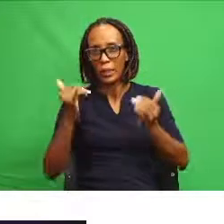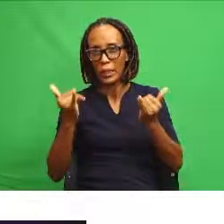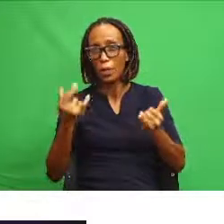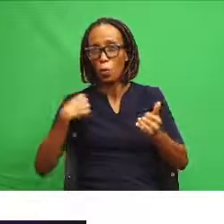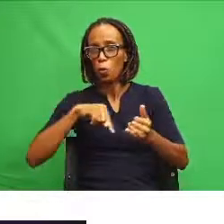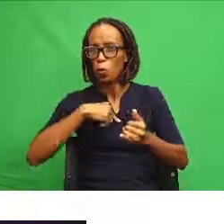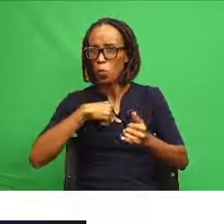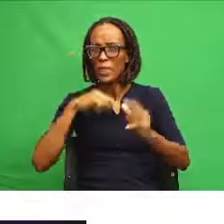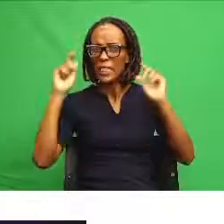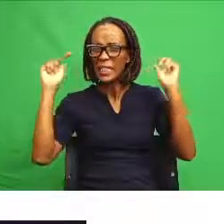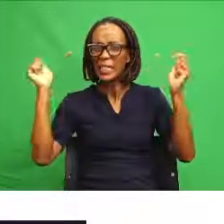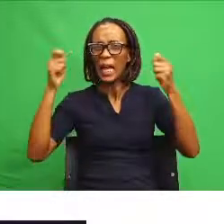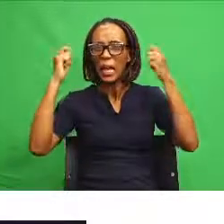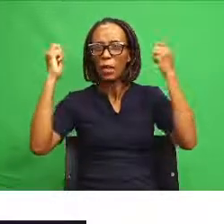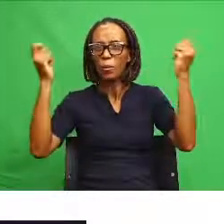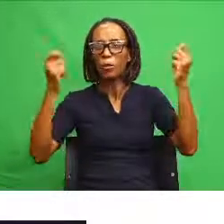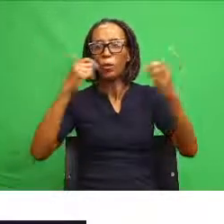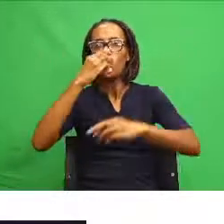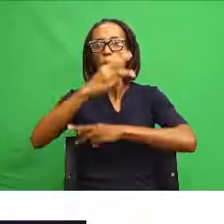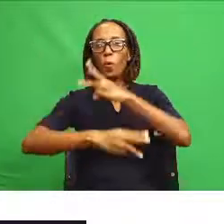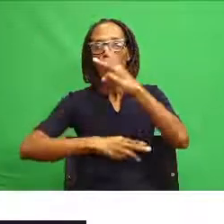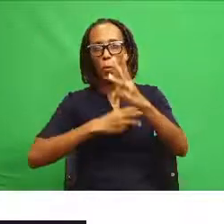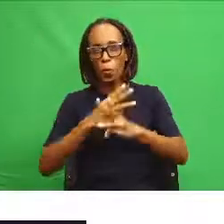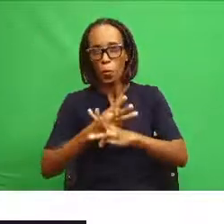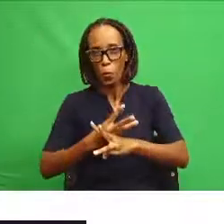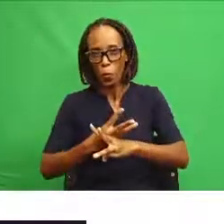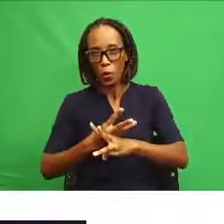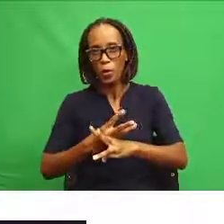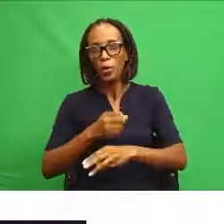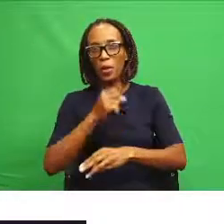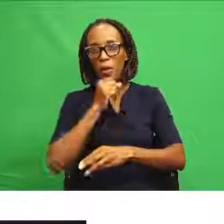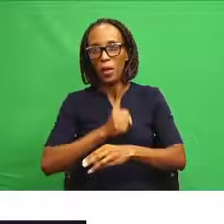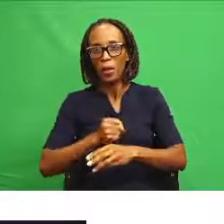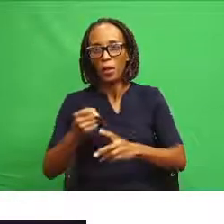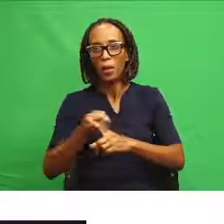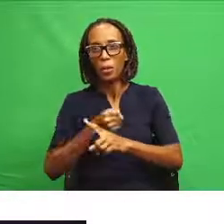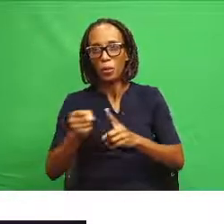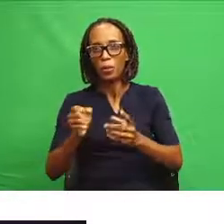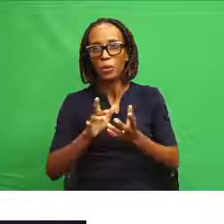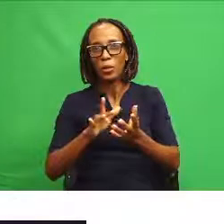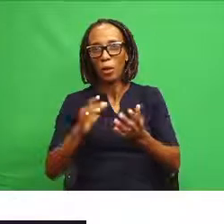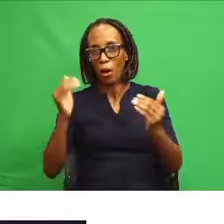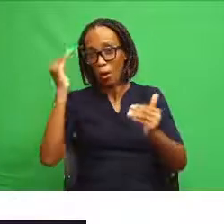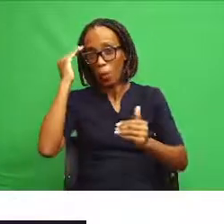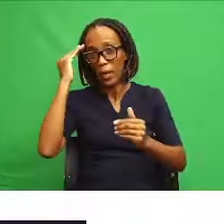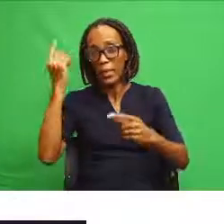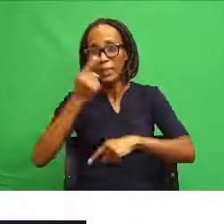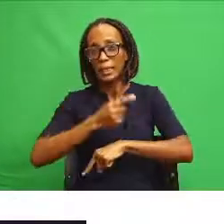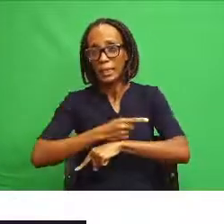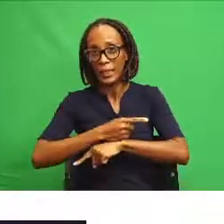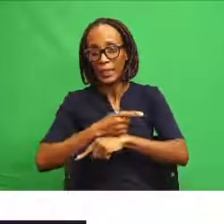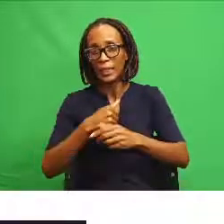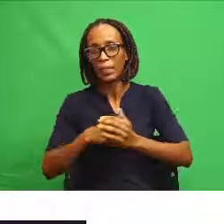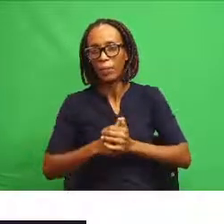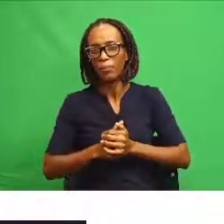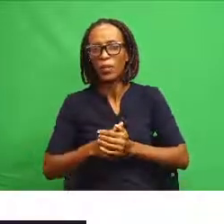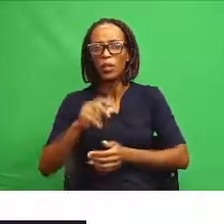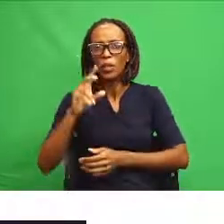commemorate World Elder Abuse Awareness Day. According to the census of